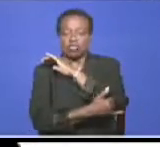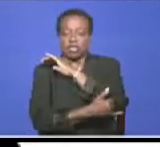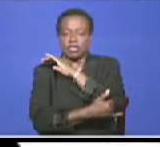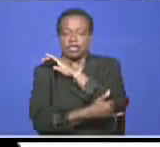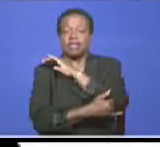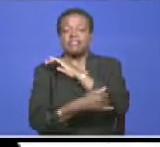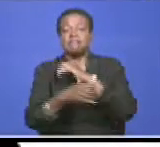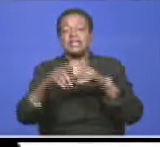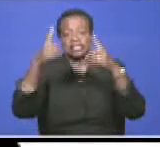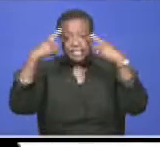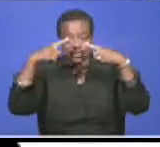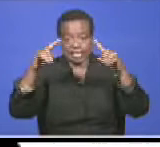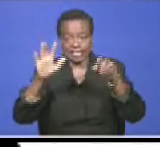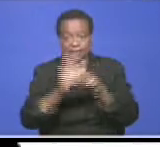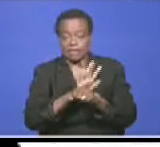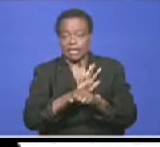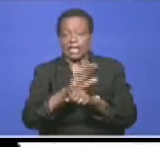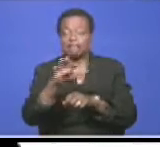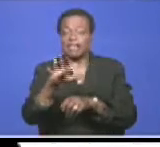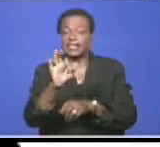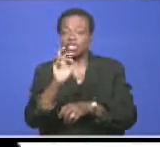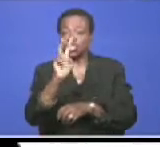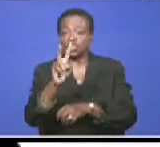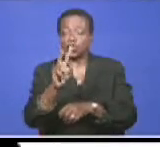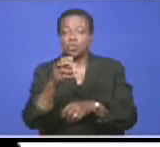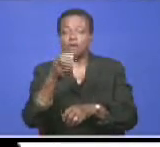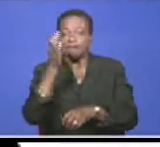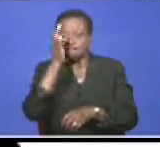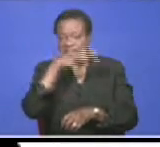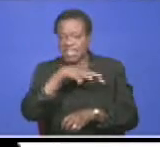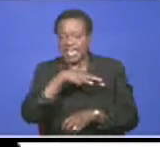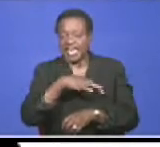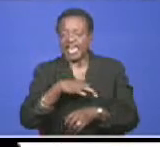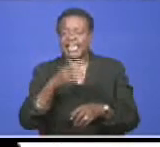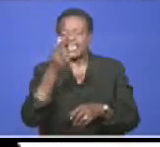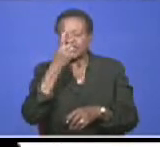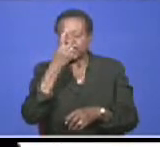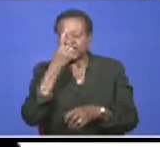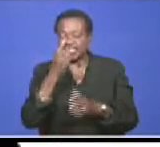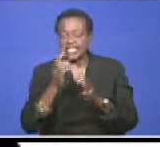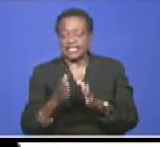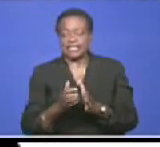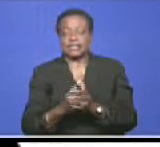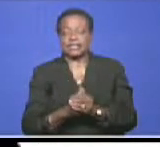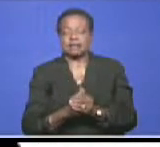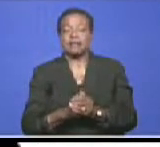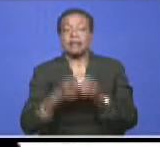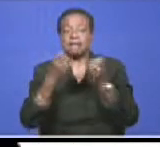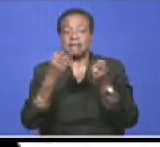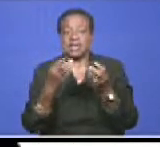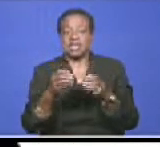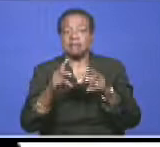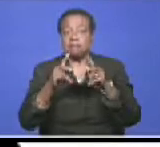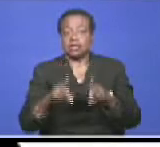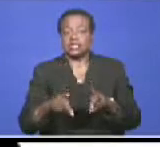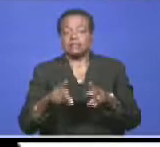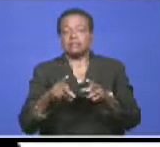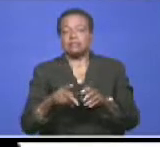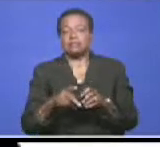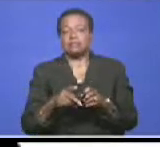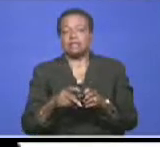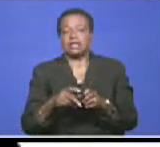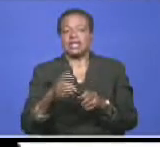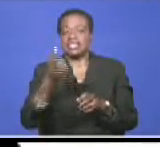least two alleged fake dentists within the past 2 weeks, with as many as 20 more possible illegal operations being investigated.